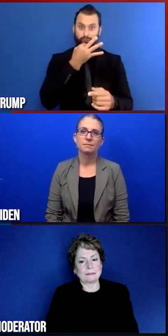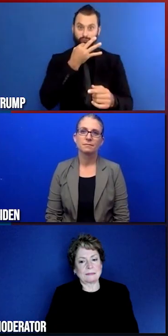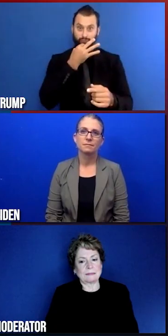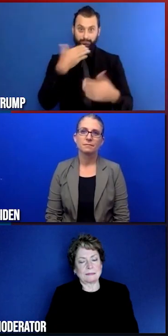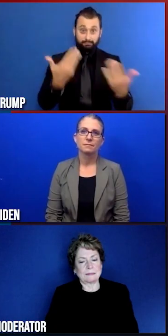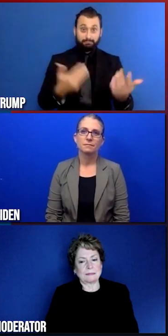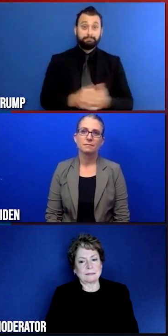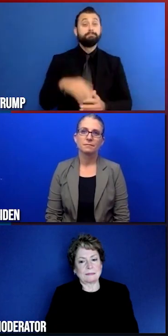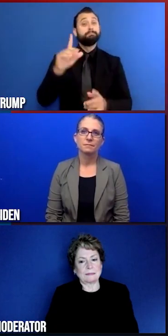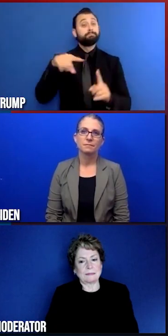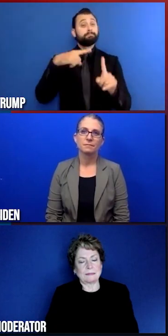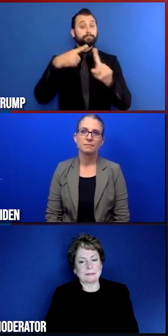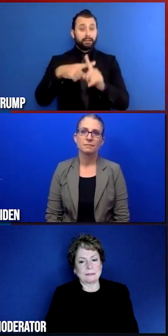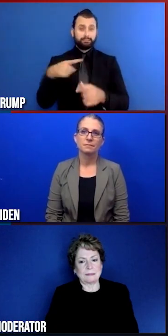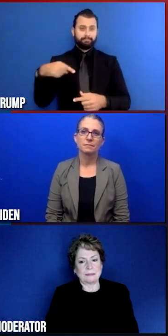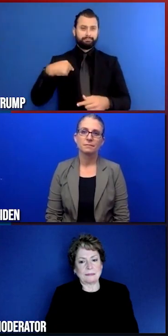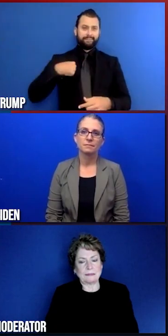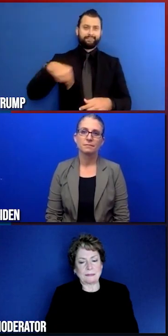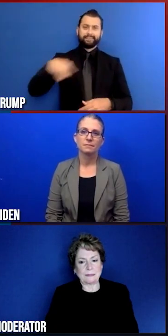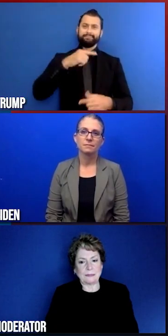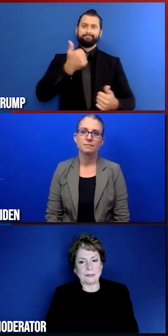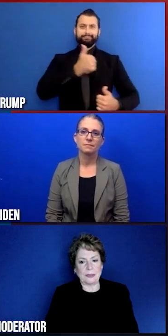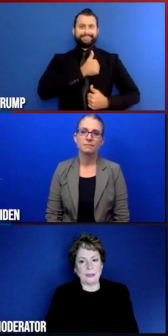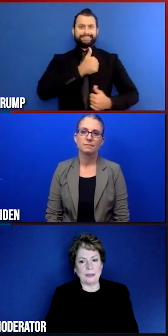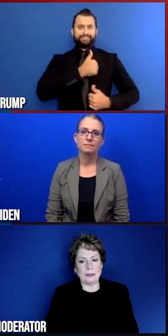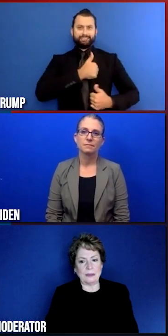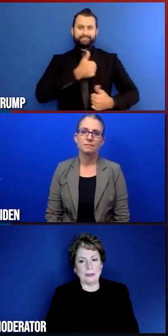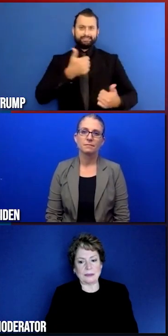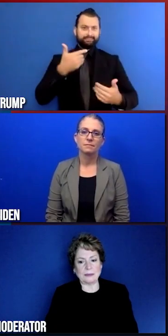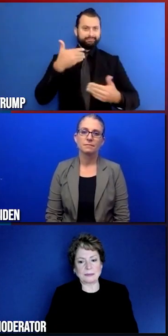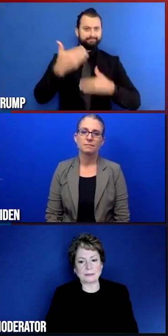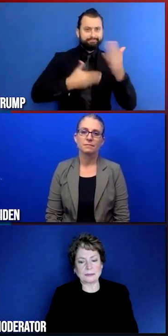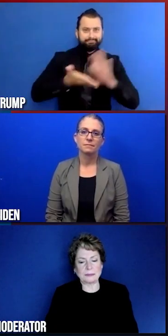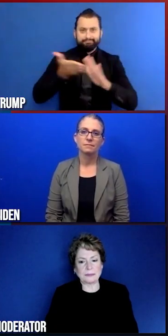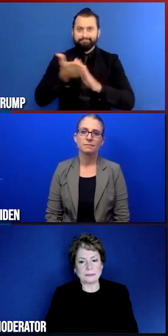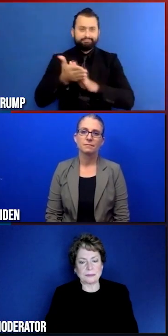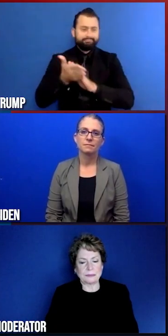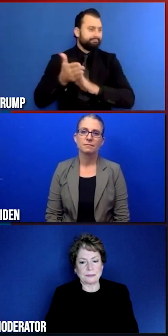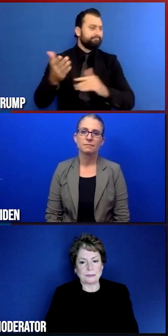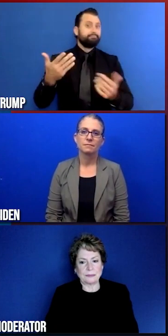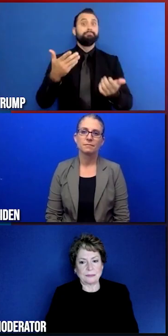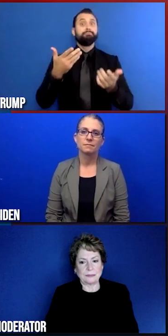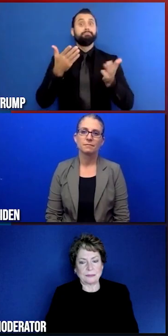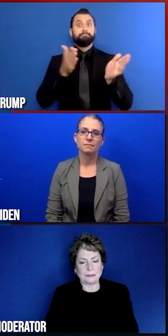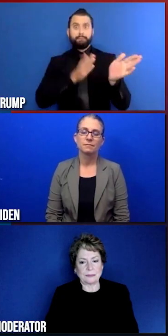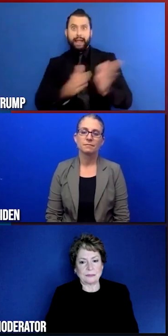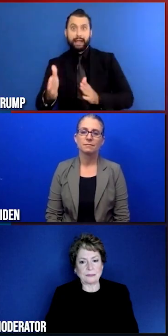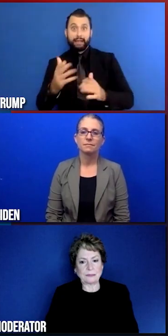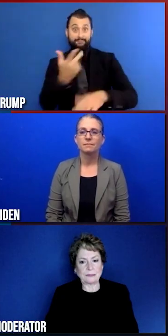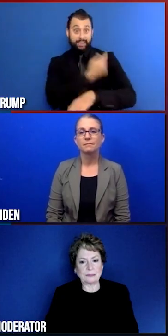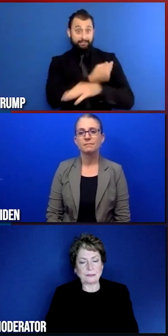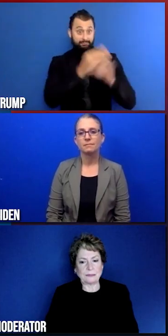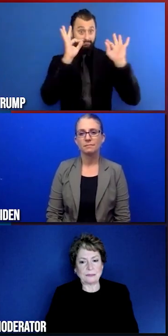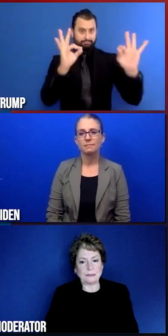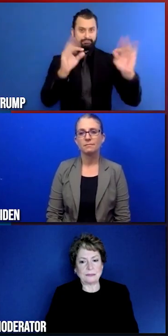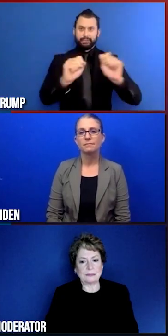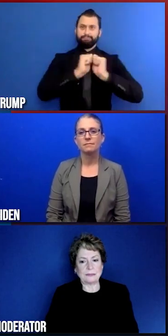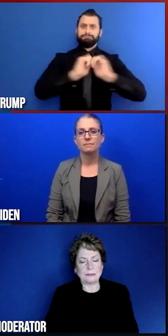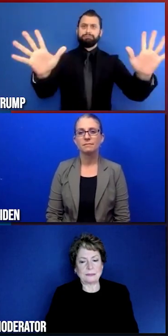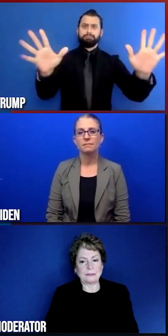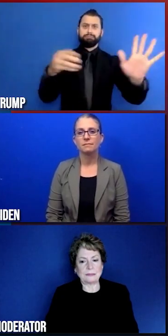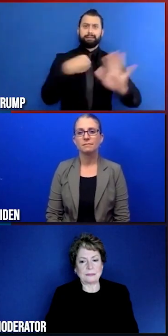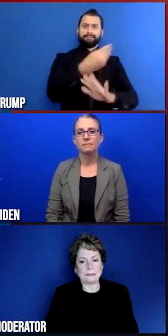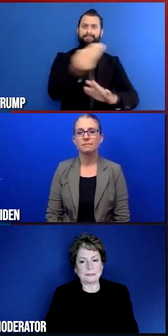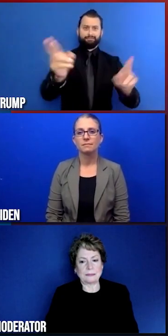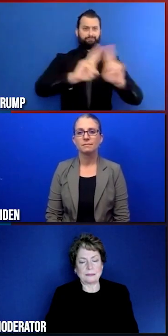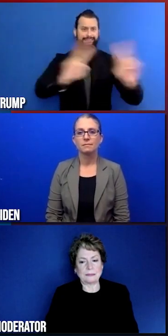tell you from personal experience that I was in the hospital. I had it, and I got better. And I will tell you that I